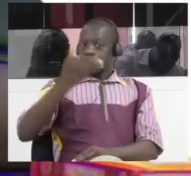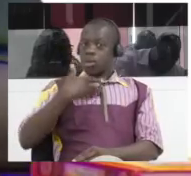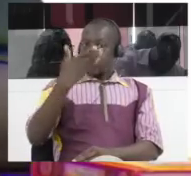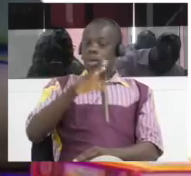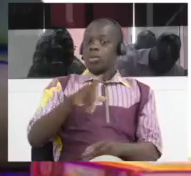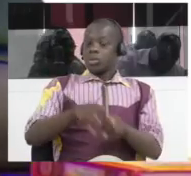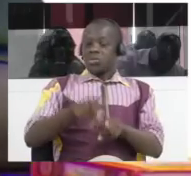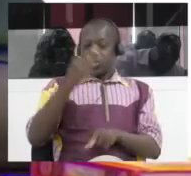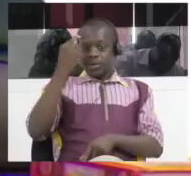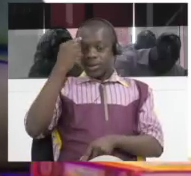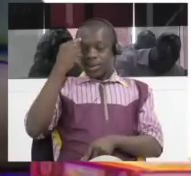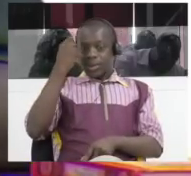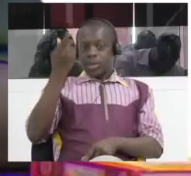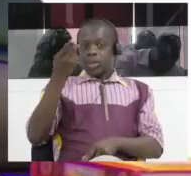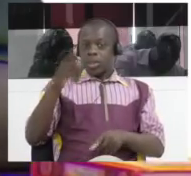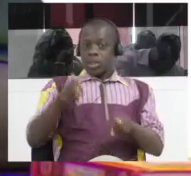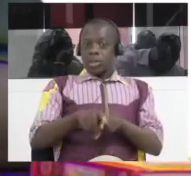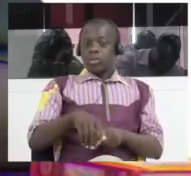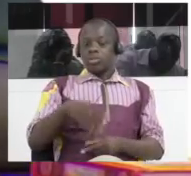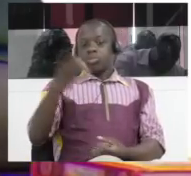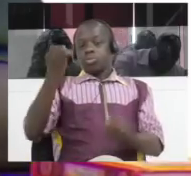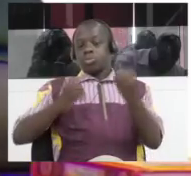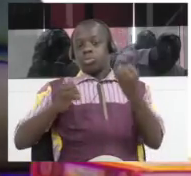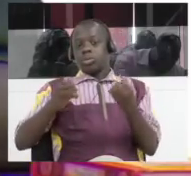Yes, they were. That was our assumption.